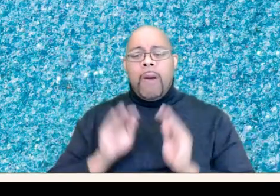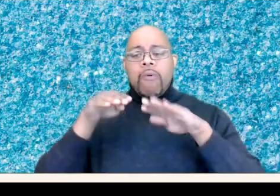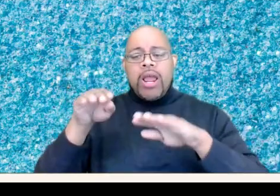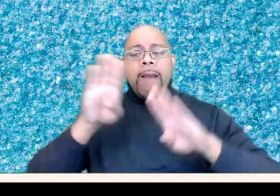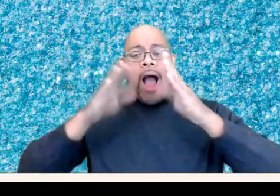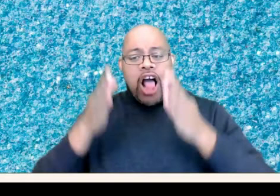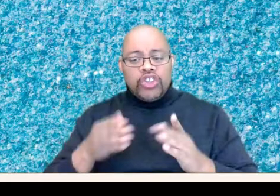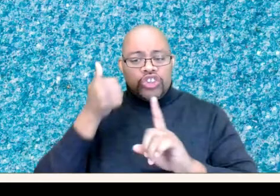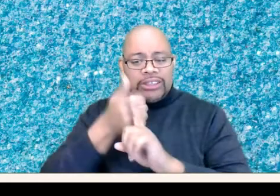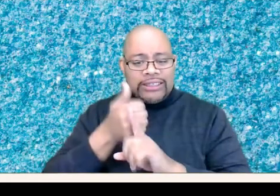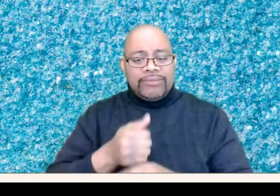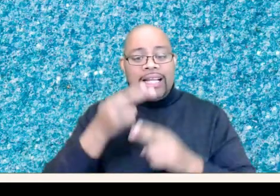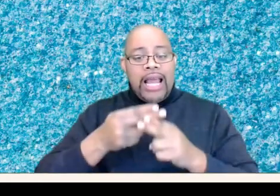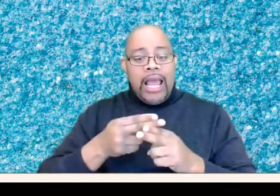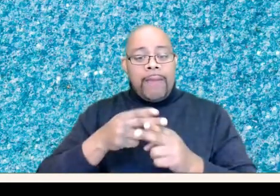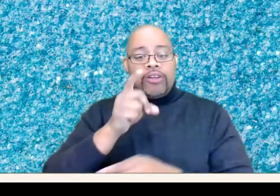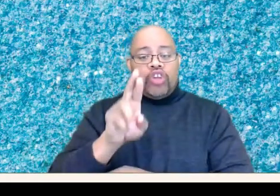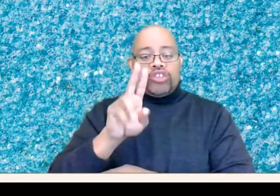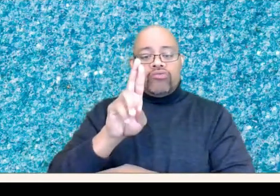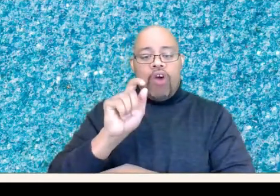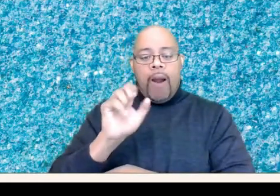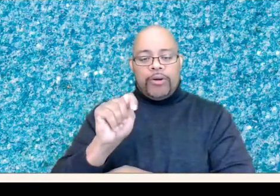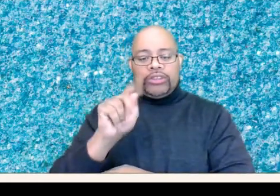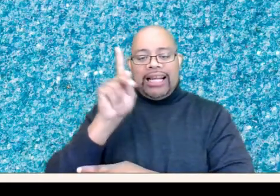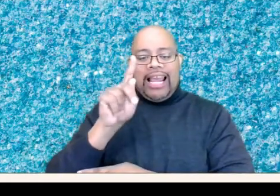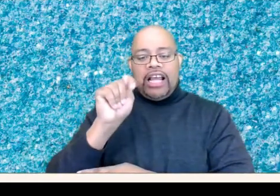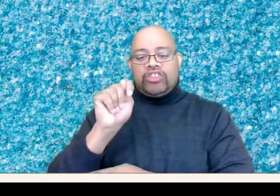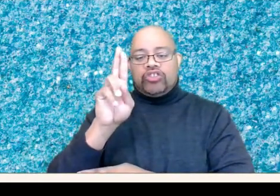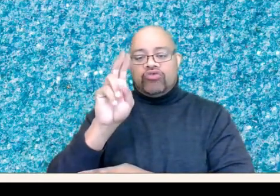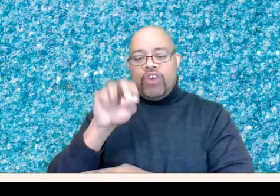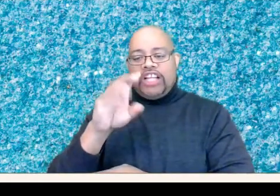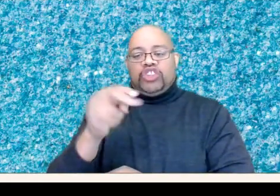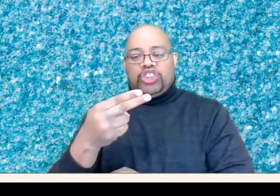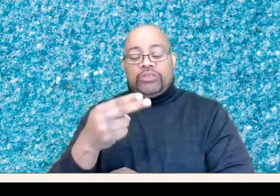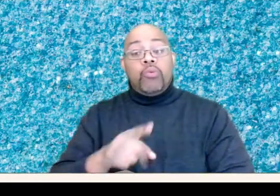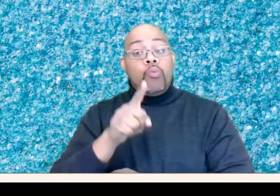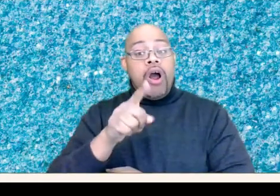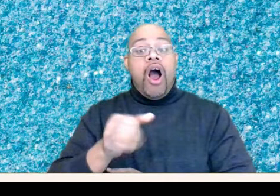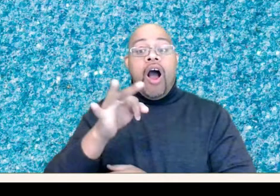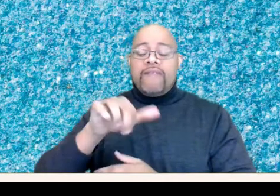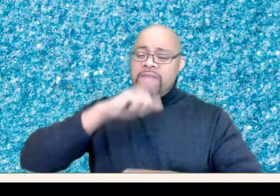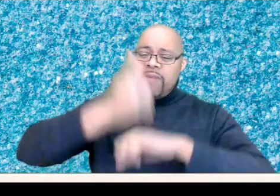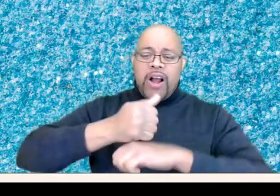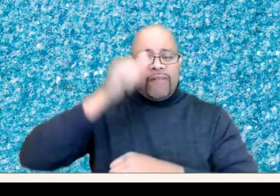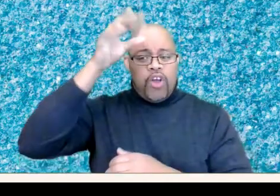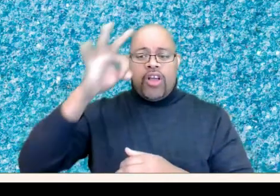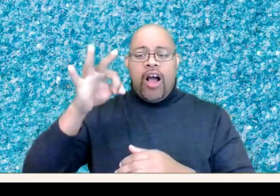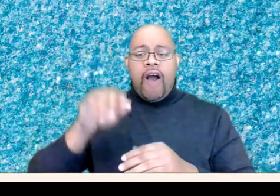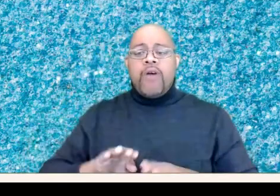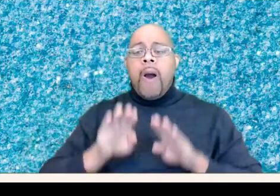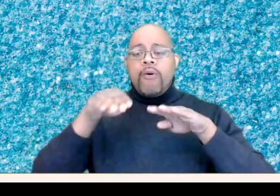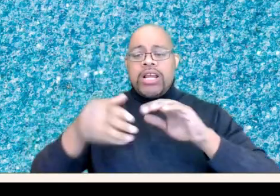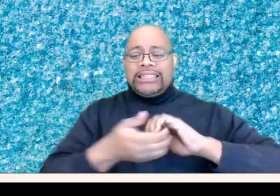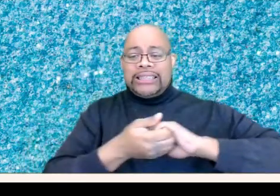marine biologists by the name of Dr. Robert K. Trench. And he is considered one of the founding fathers of marine